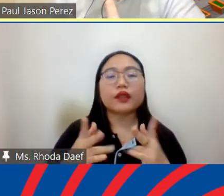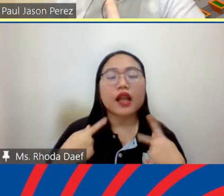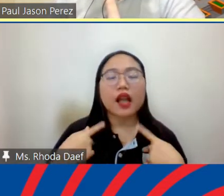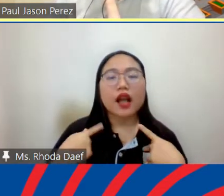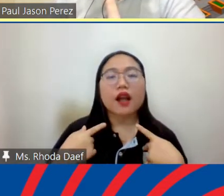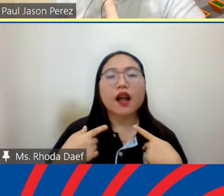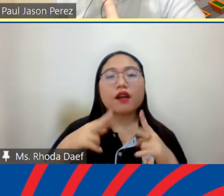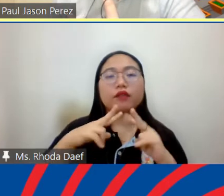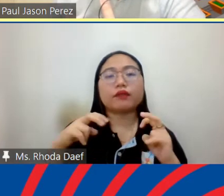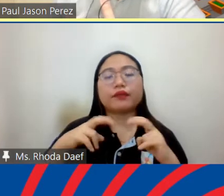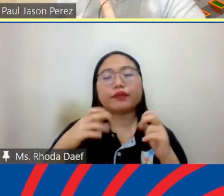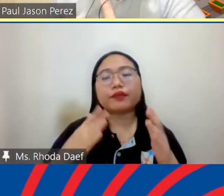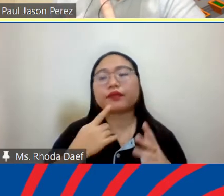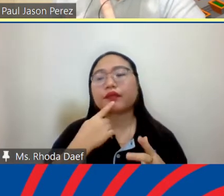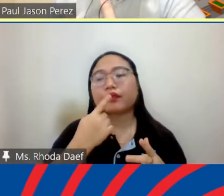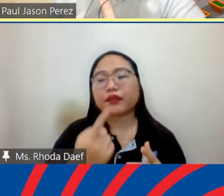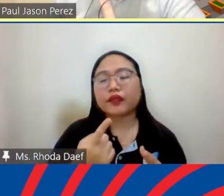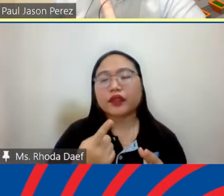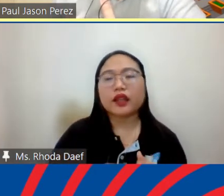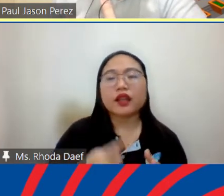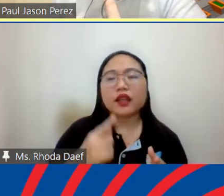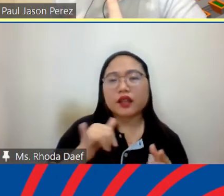inyo, they want guidance,